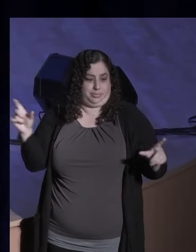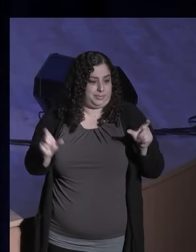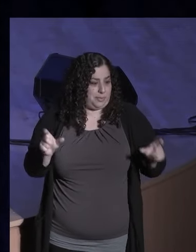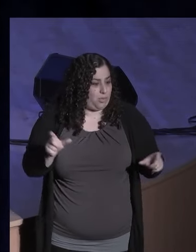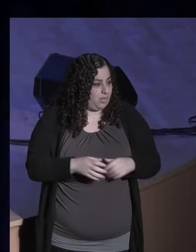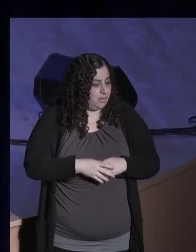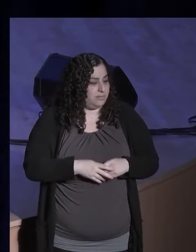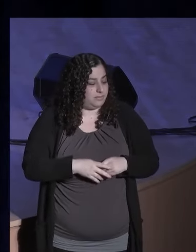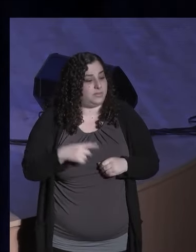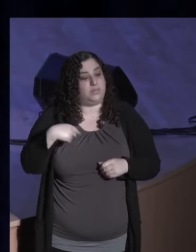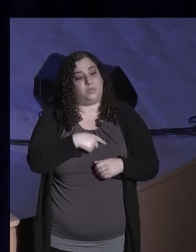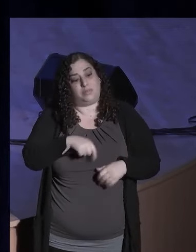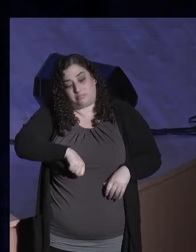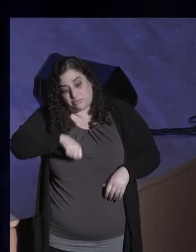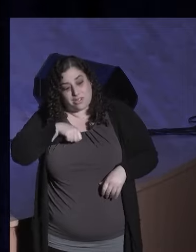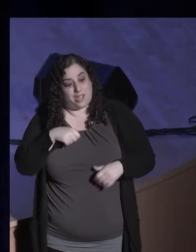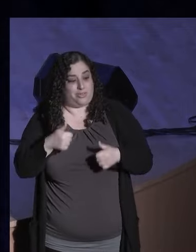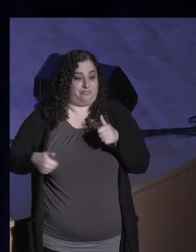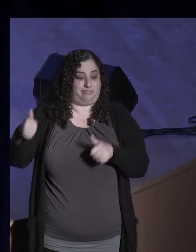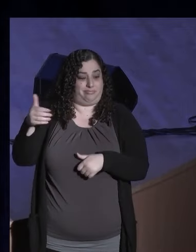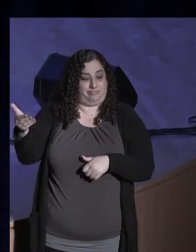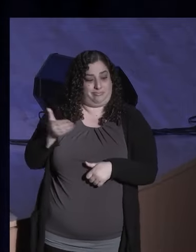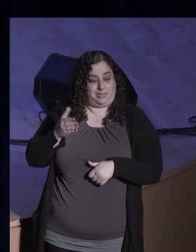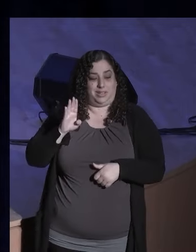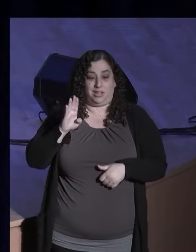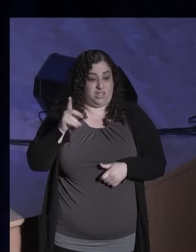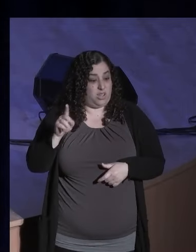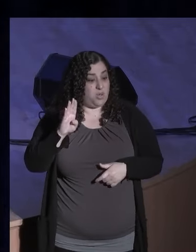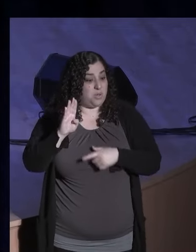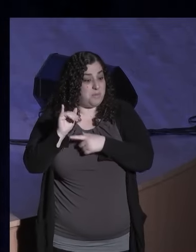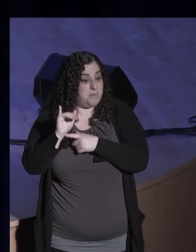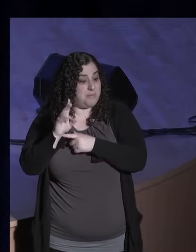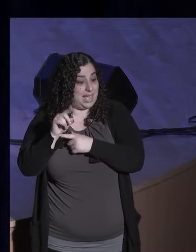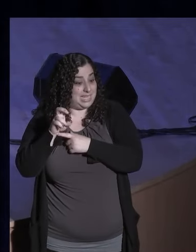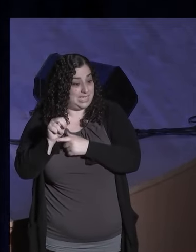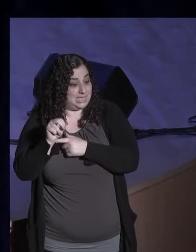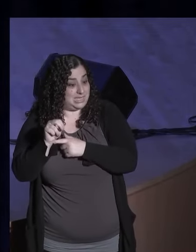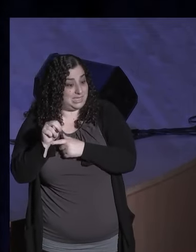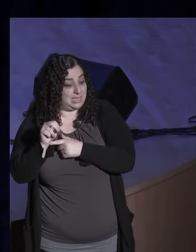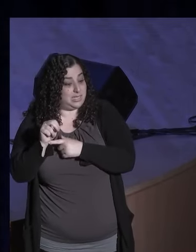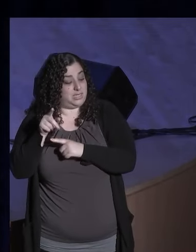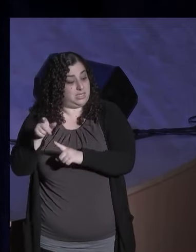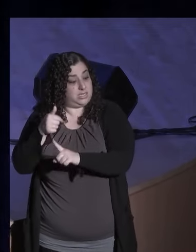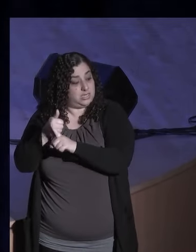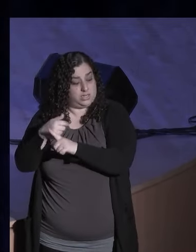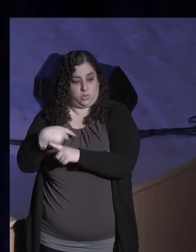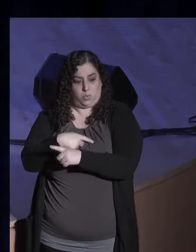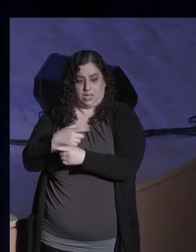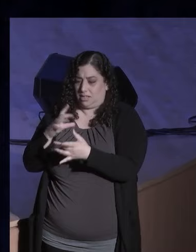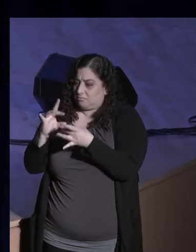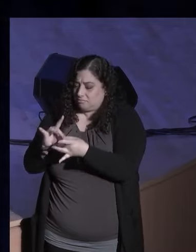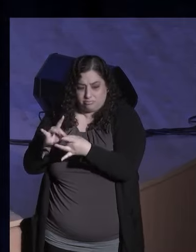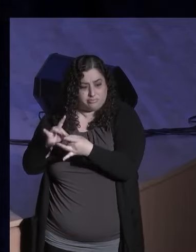to strengthen and honor our relationships with tribes through co-stewardship and co-management. We're listening to and learning from Indigenous